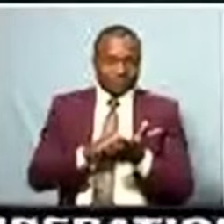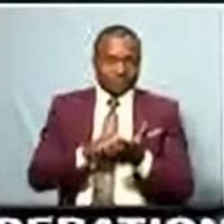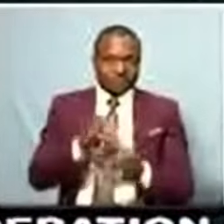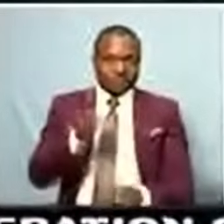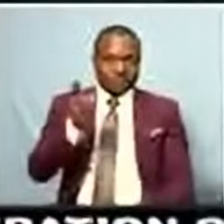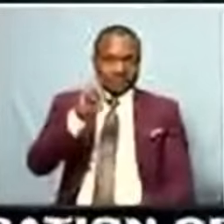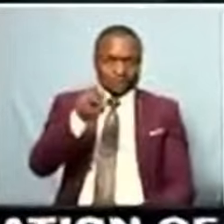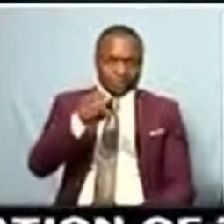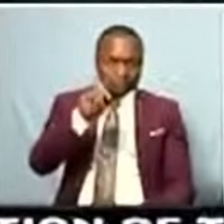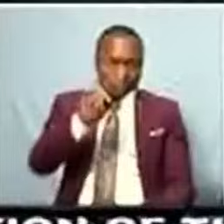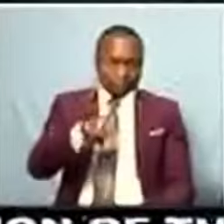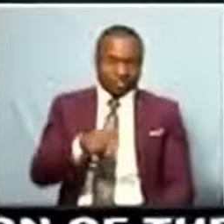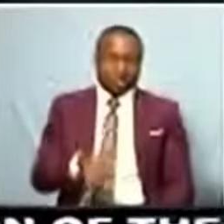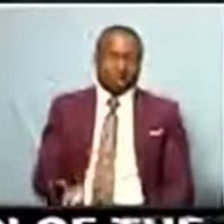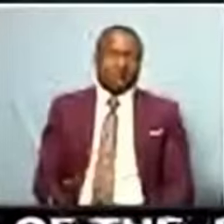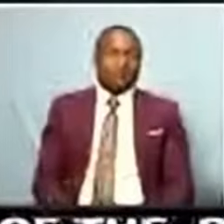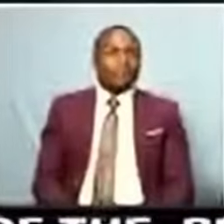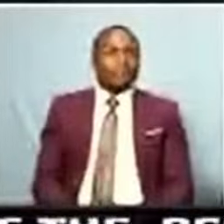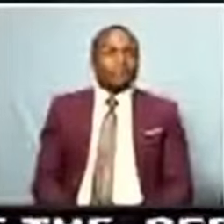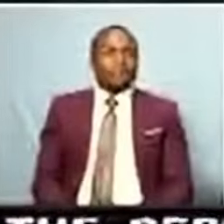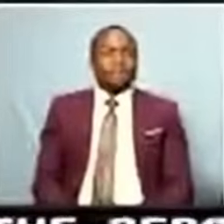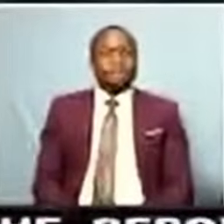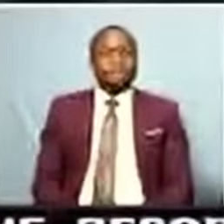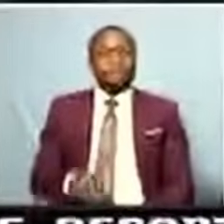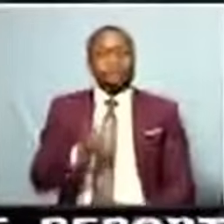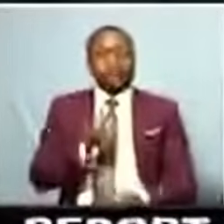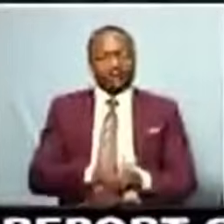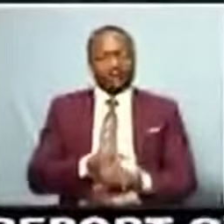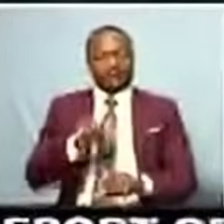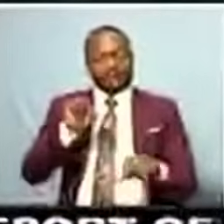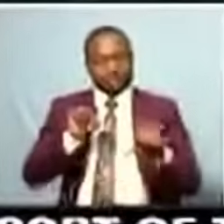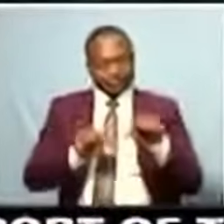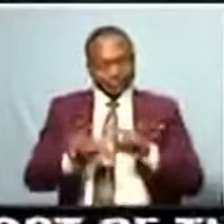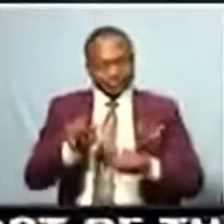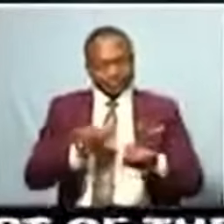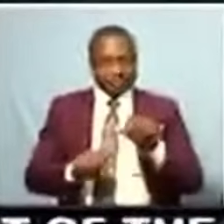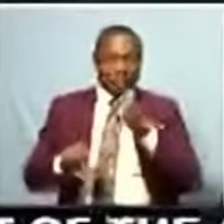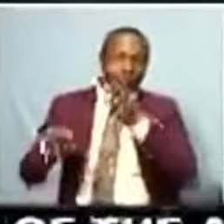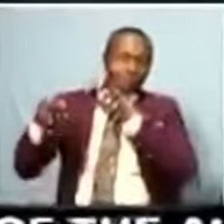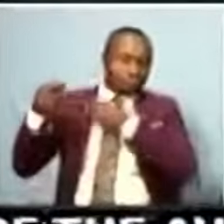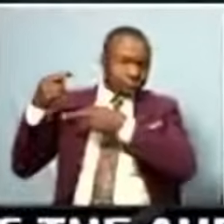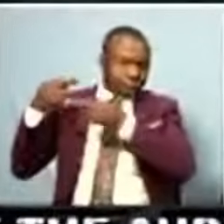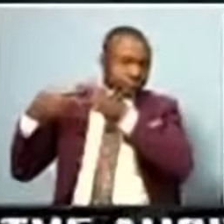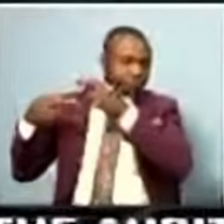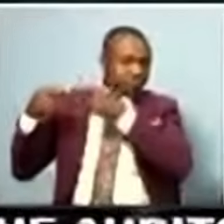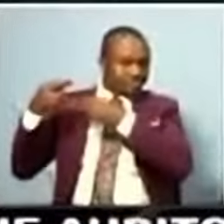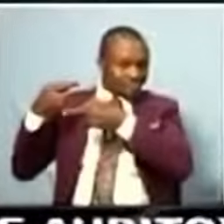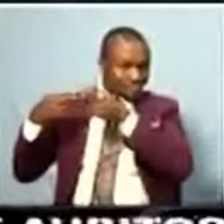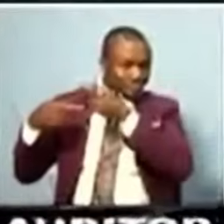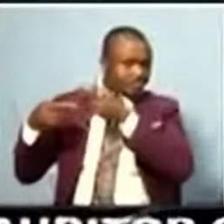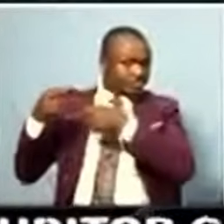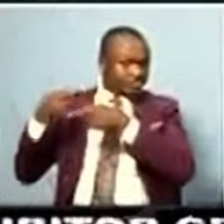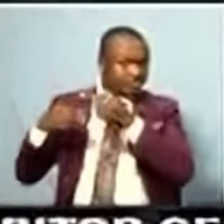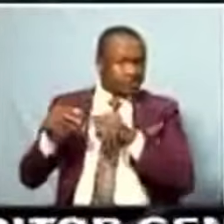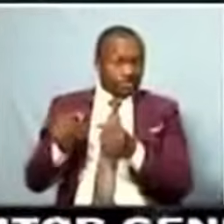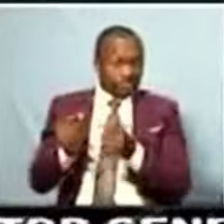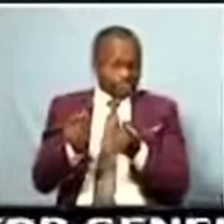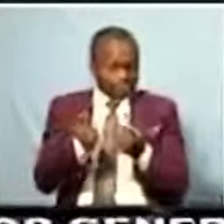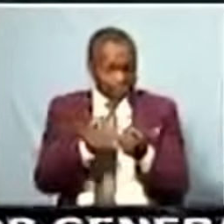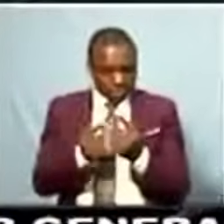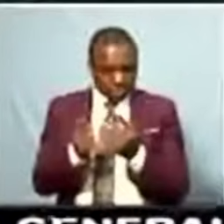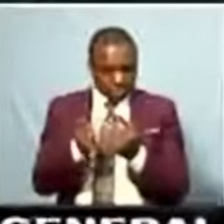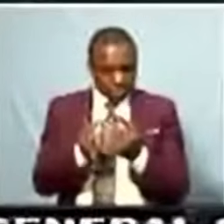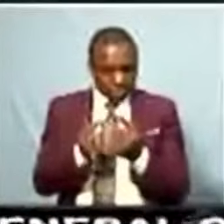$10,800. Now, when the auditors reviewed the situation on page 11, a review